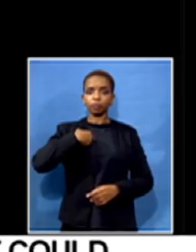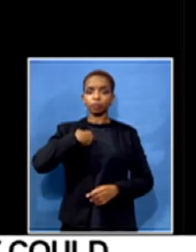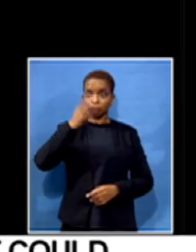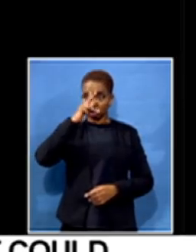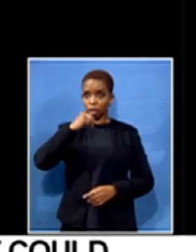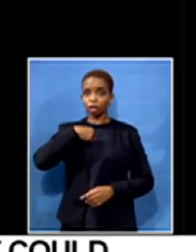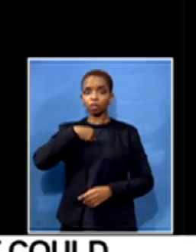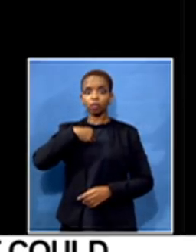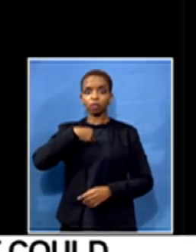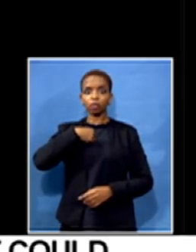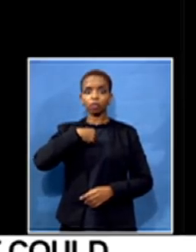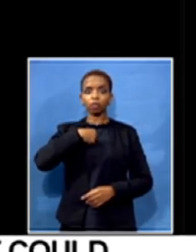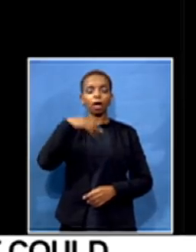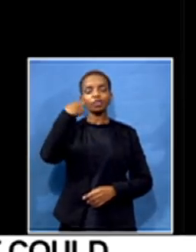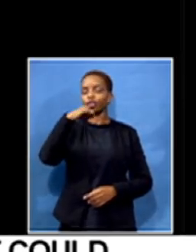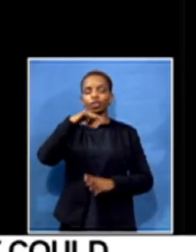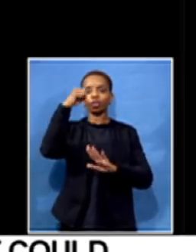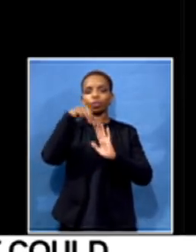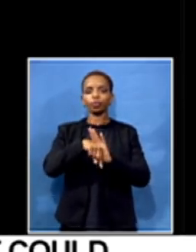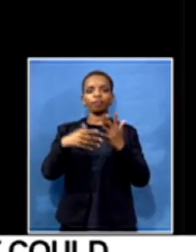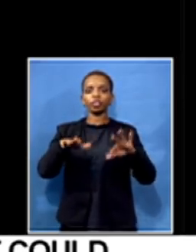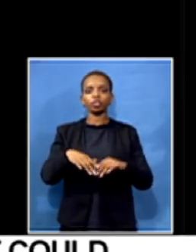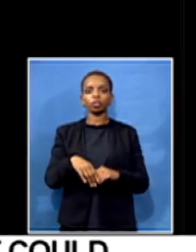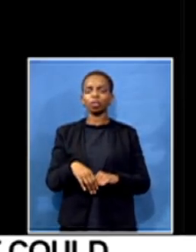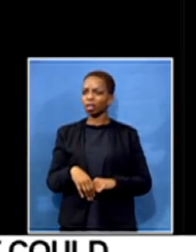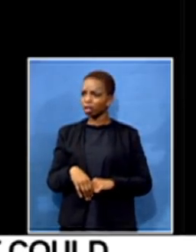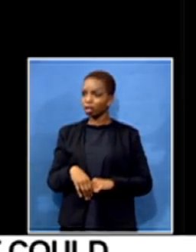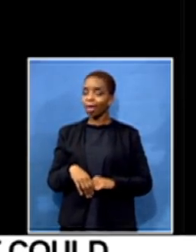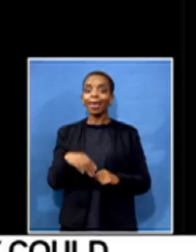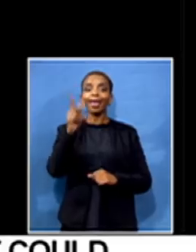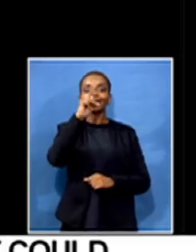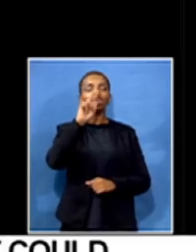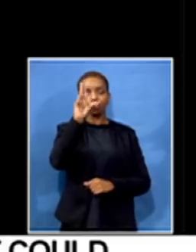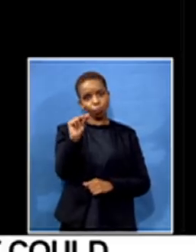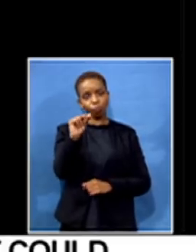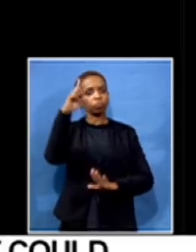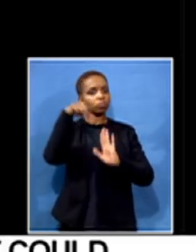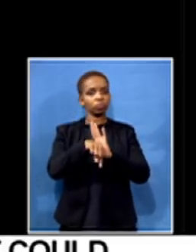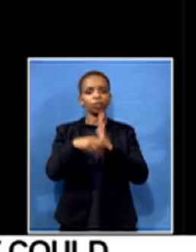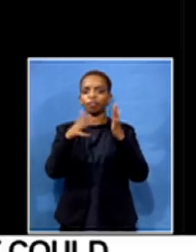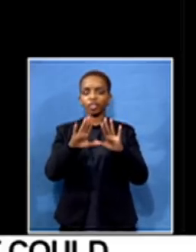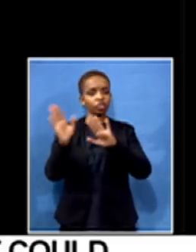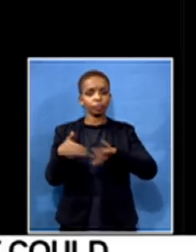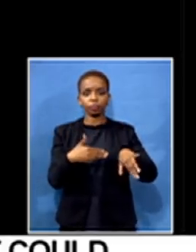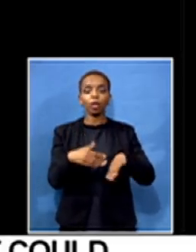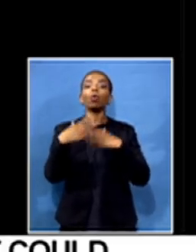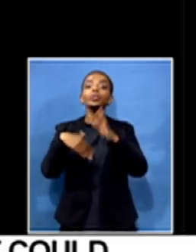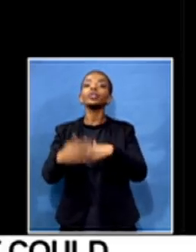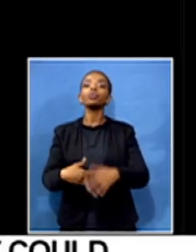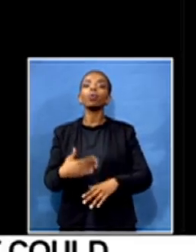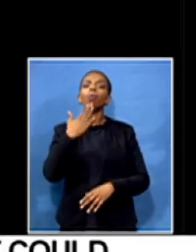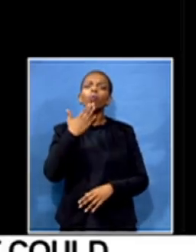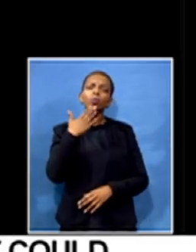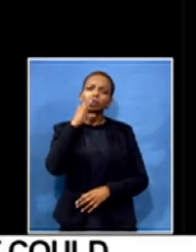KZN. No, is it forfeited? Huh? KZN? No, continue. Continue. All right. Who is speaking?